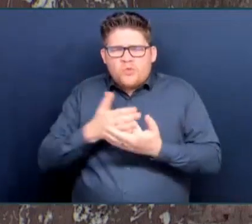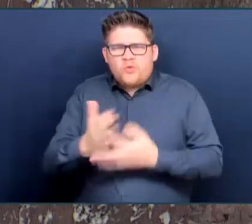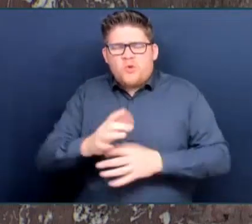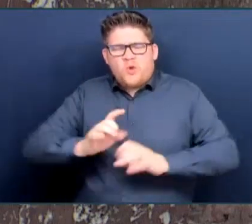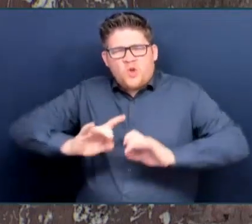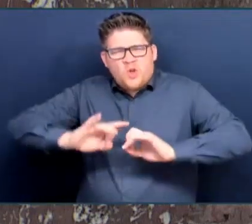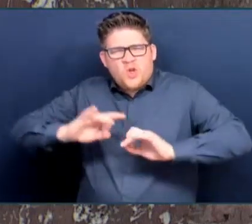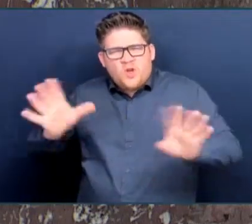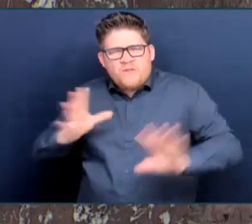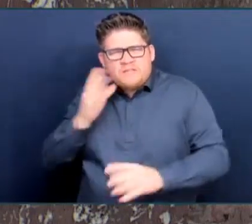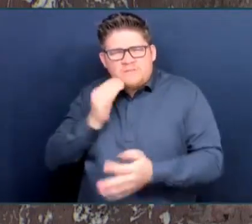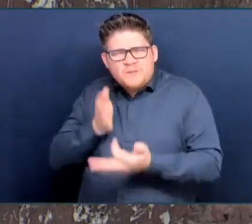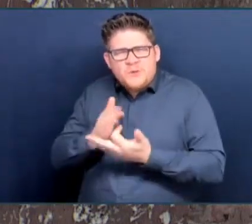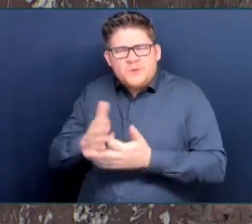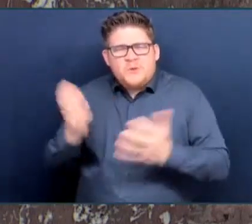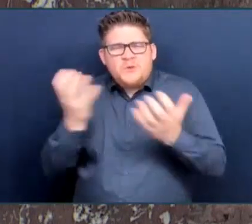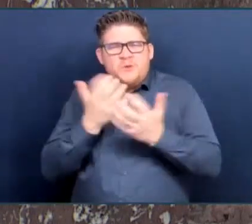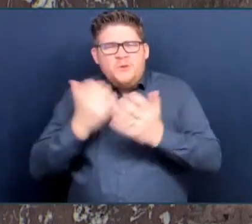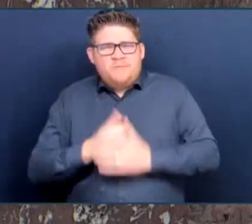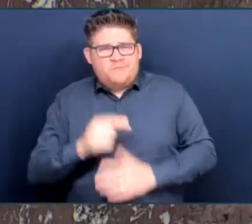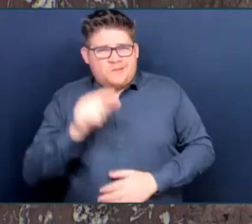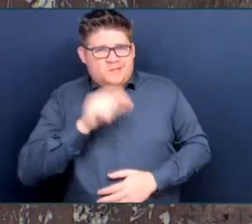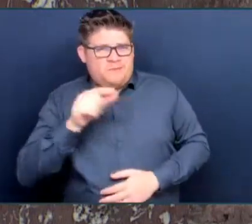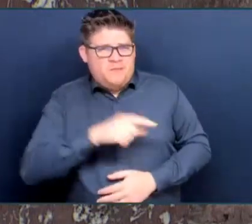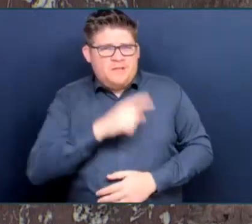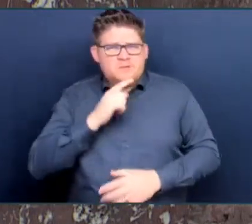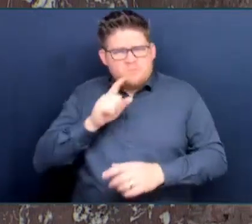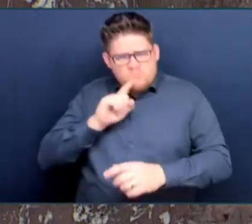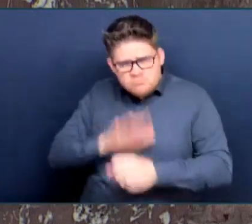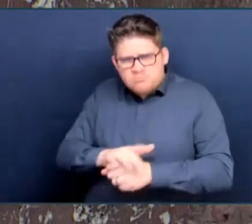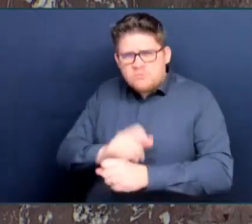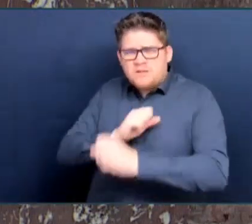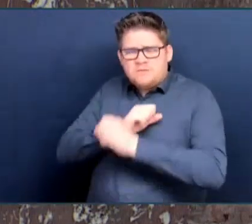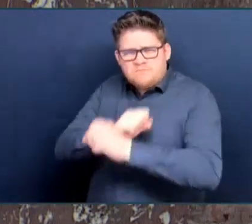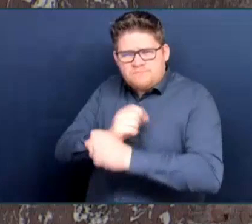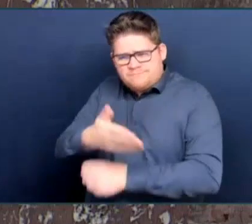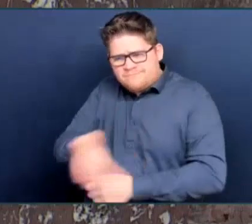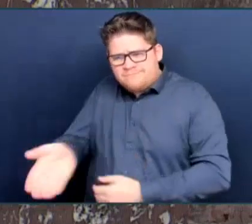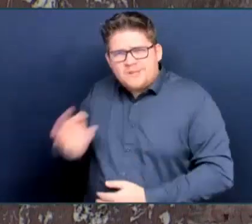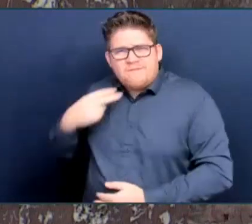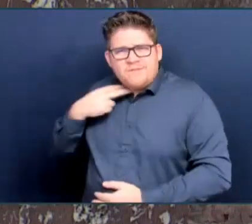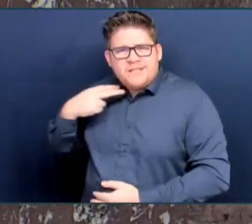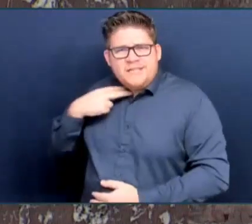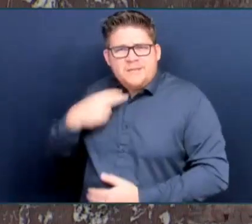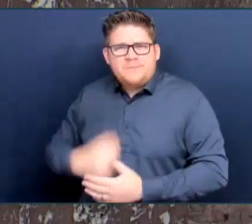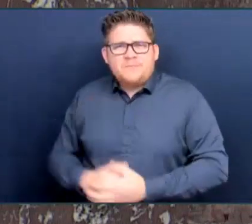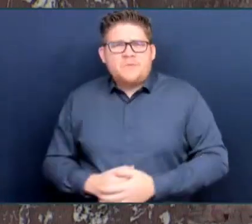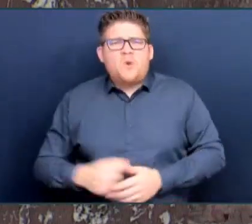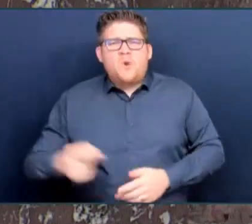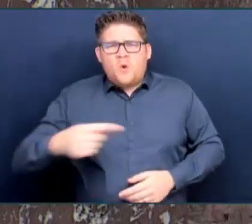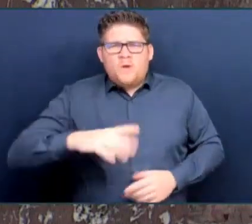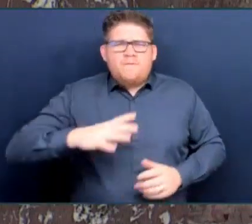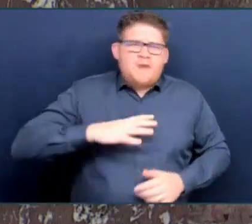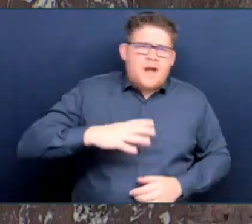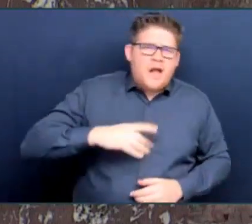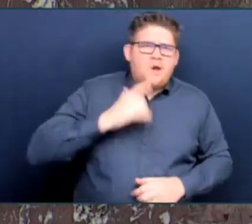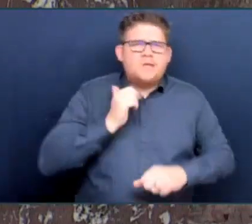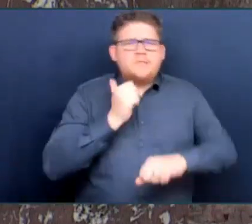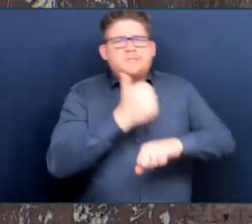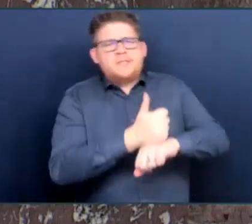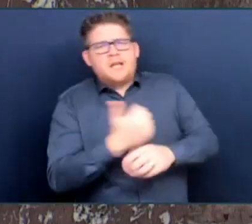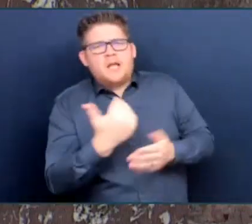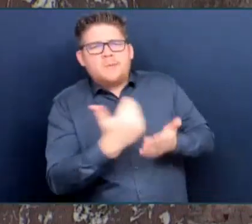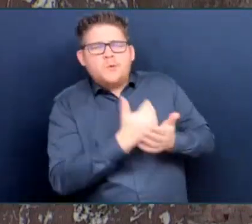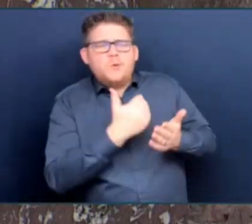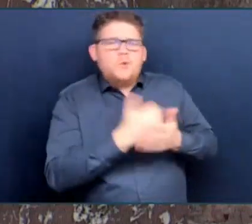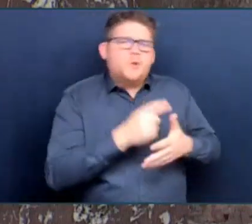fine and dandy to bring things into effect that will help people after they become victims. But why must we wait for action